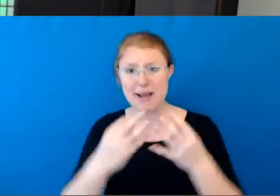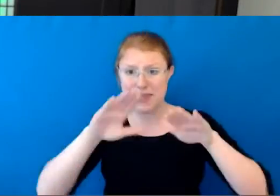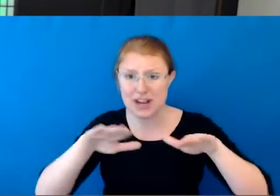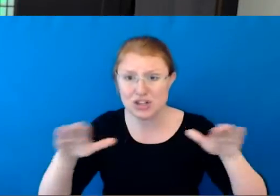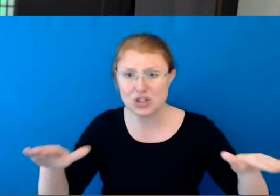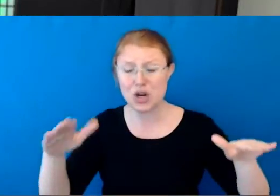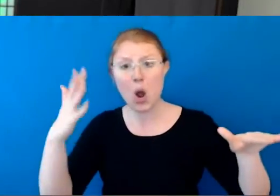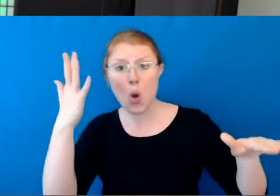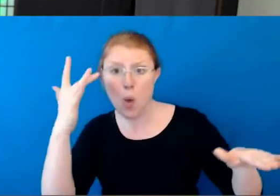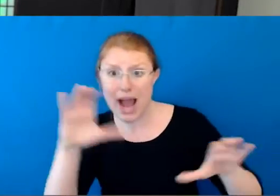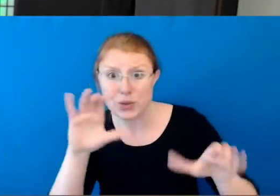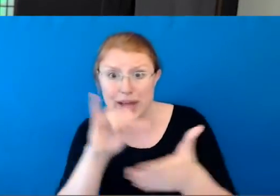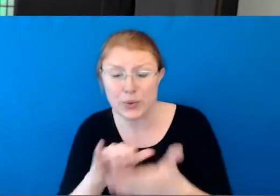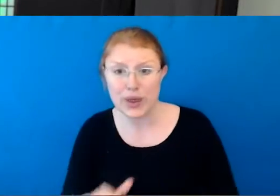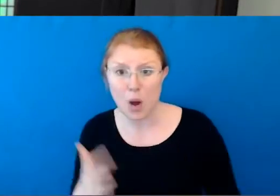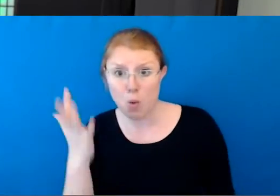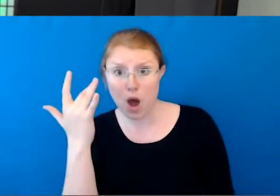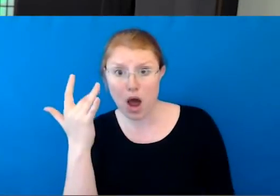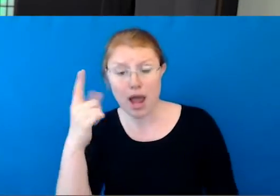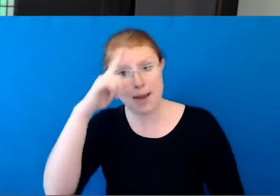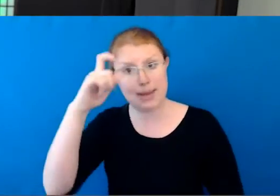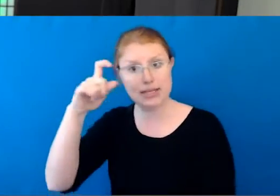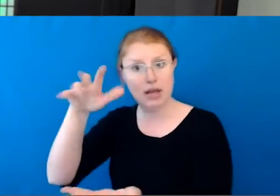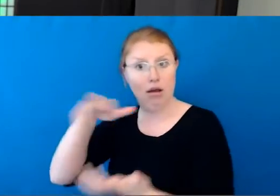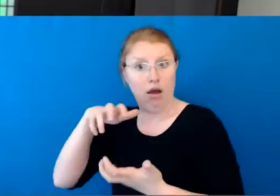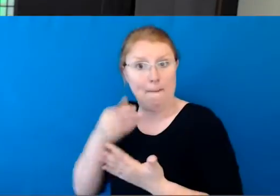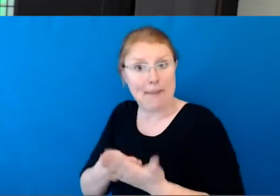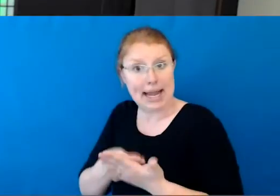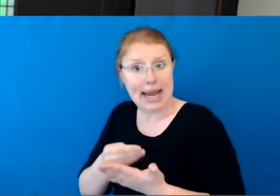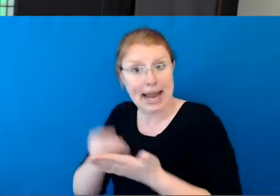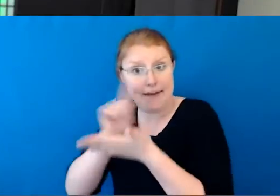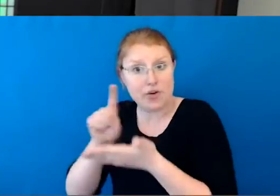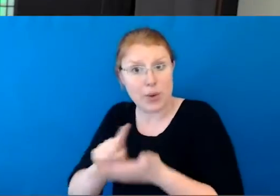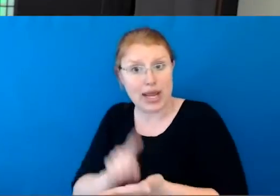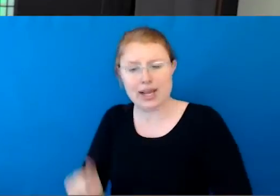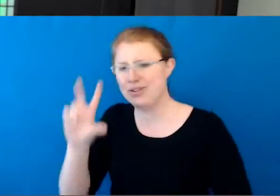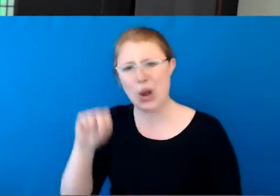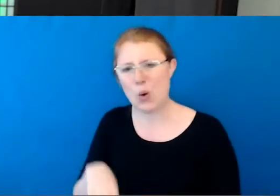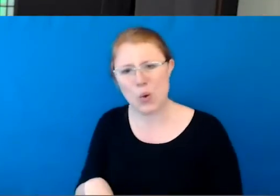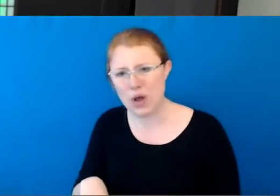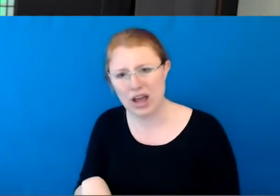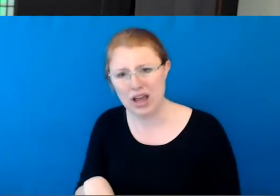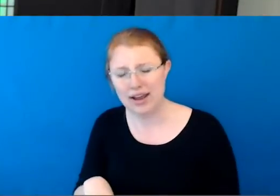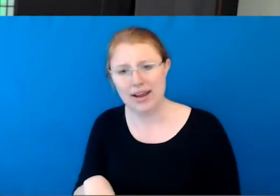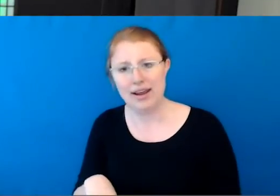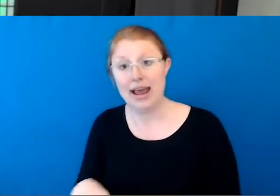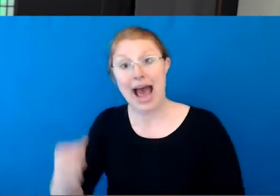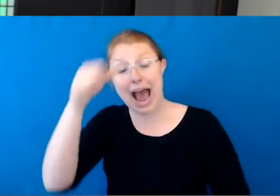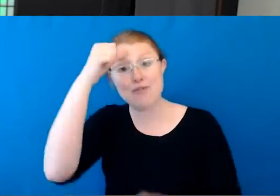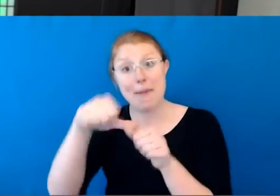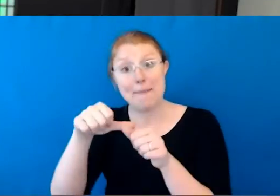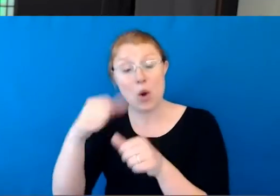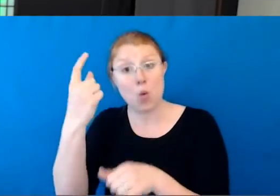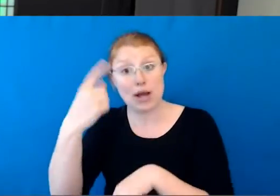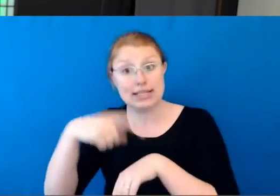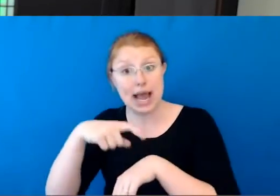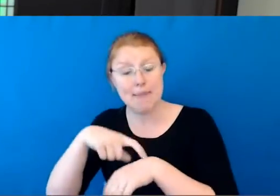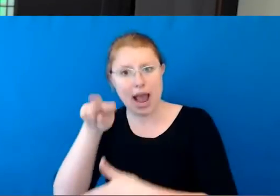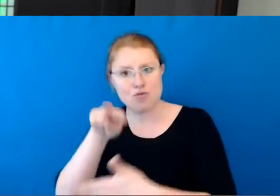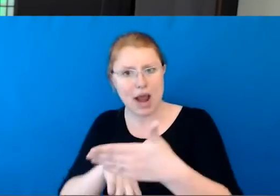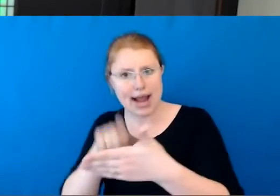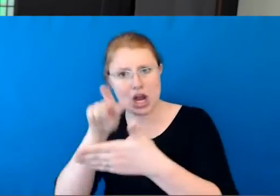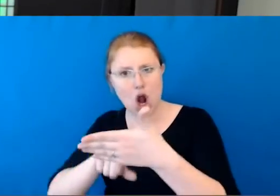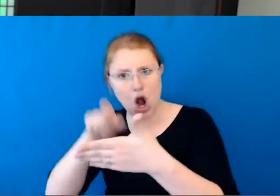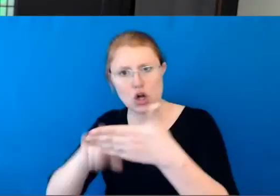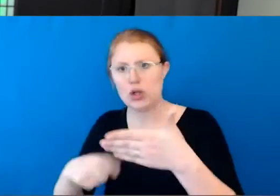operates out of love. And this is kind of the summary point of all that I'm saying, is that the things that moms do for their family, for